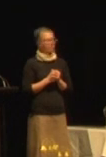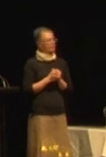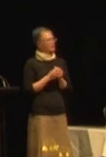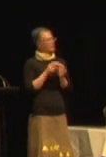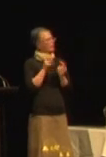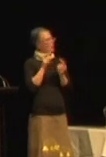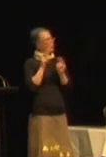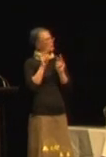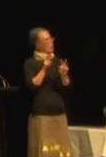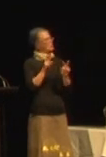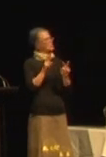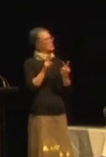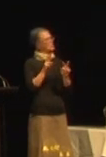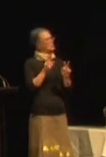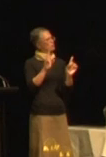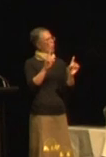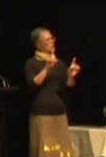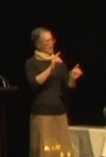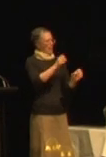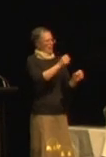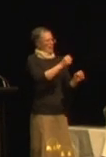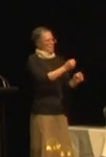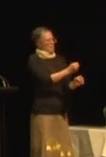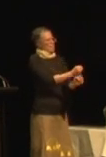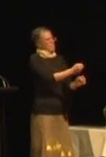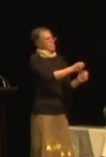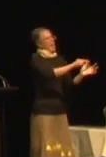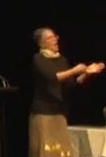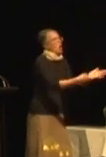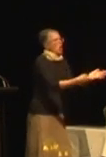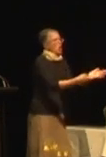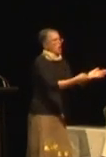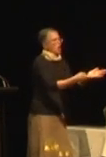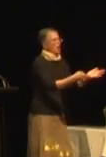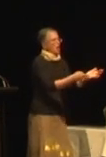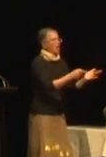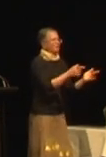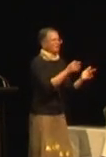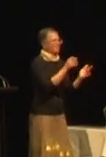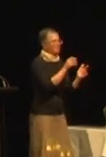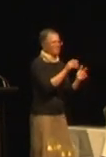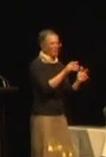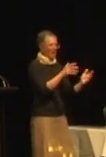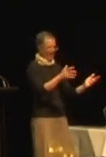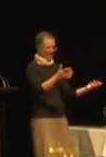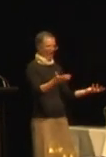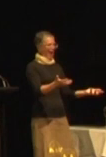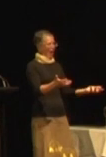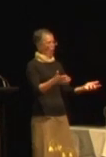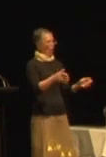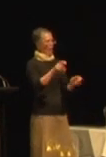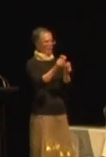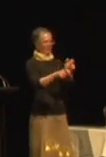hand knowledge, the habit of doing can be a skill set in and of itself, not connected